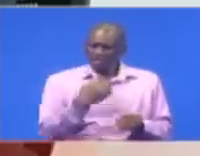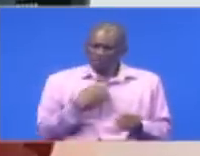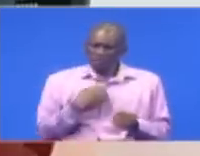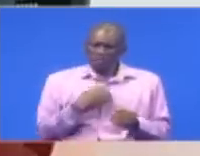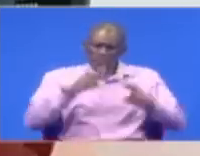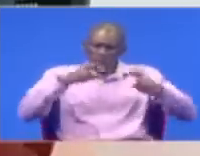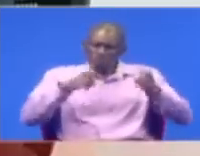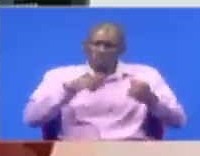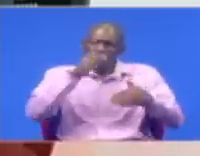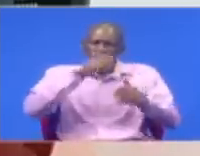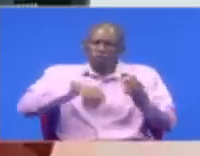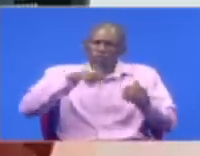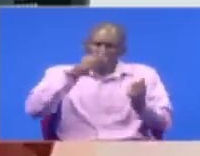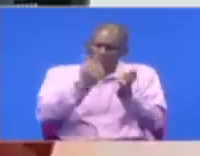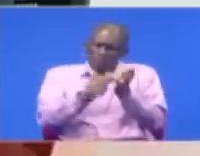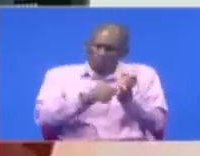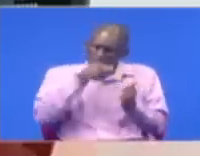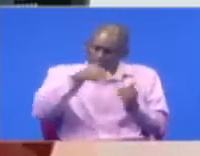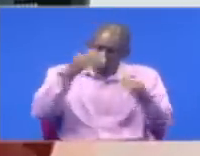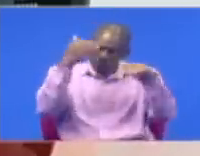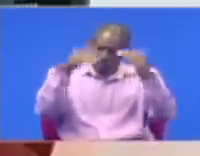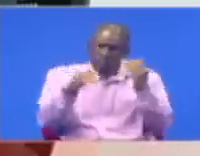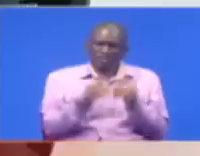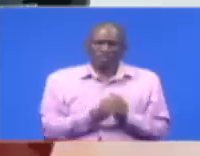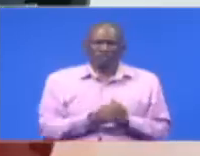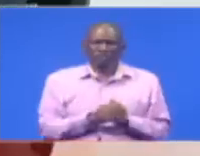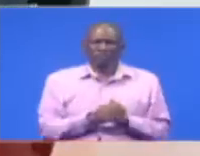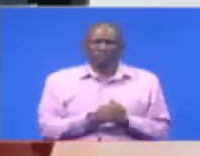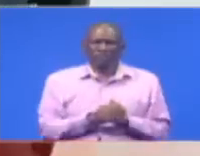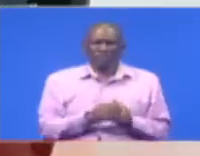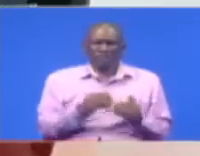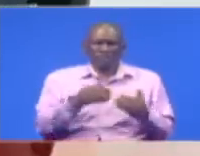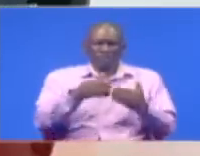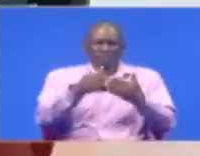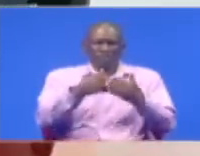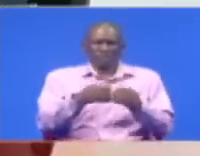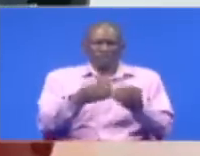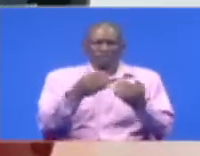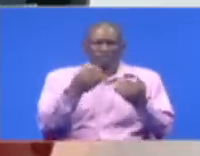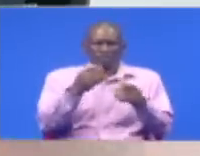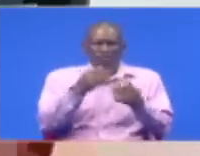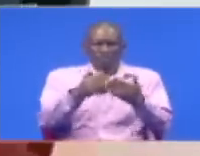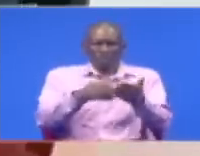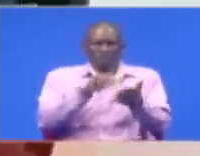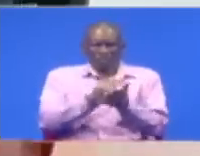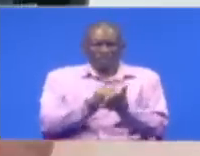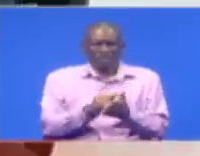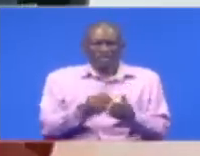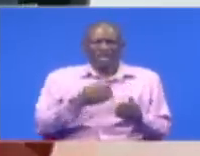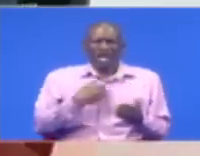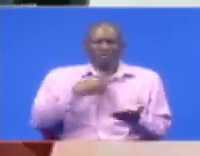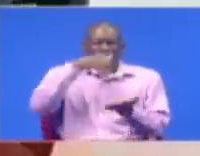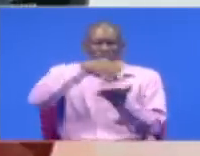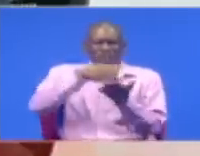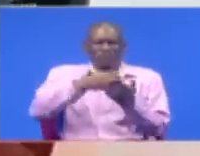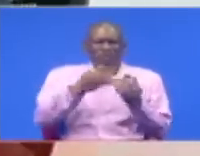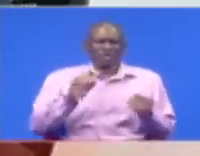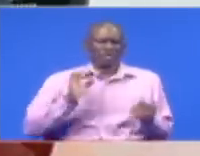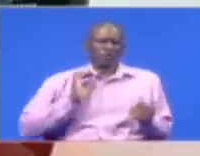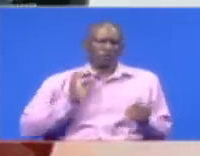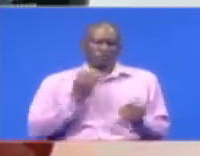EUs bedeviling this university. Prior thereto, I had been involved as